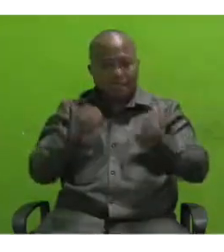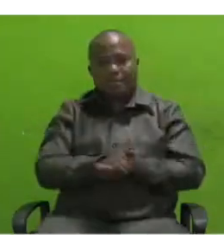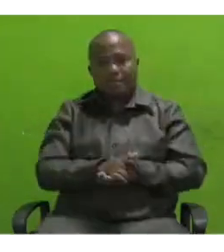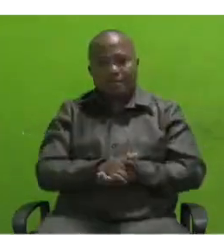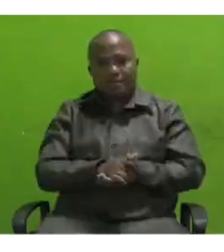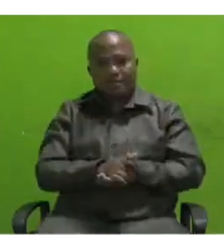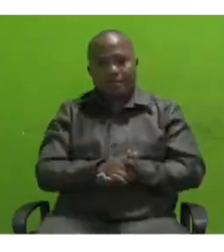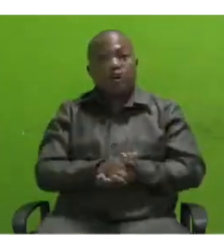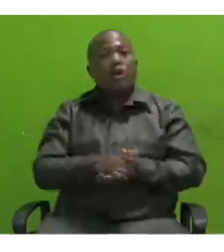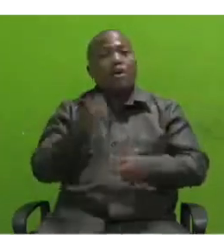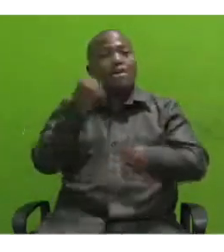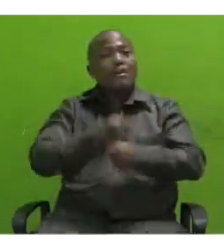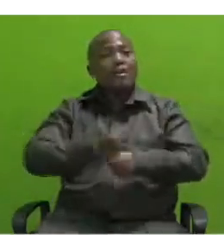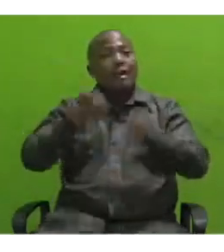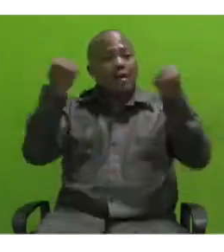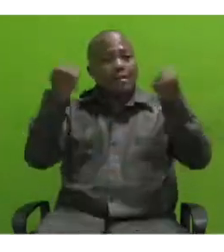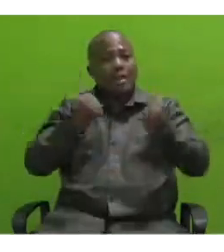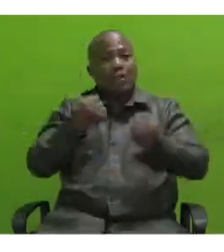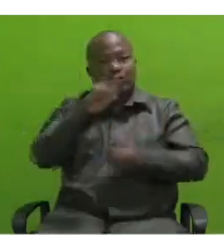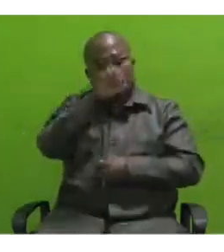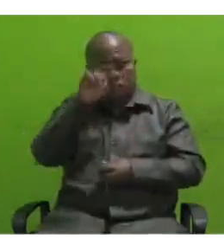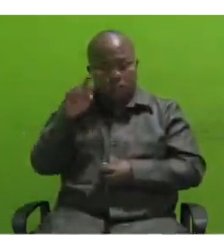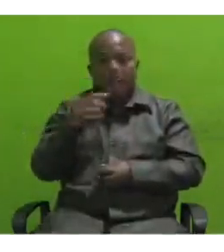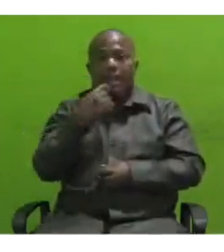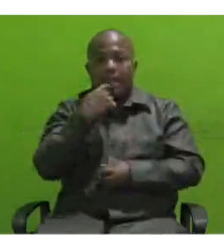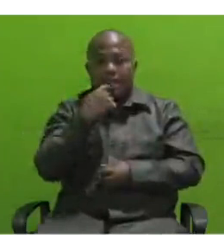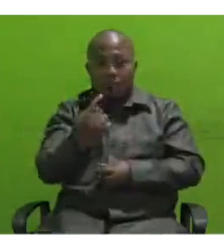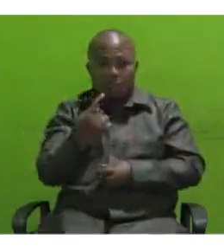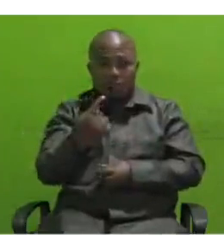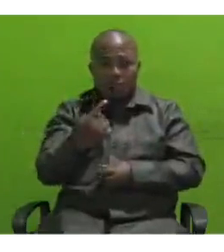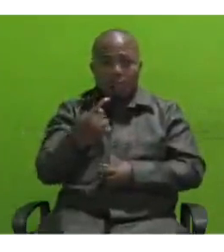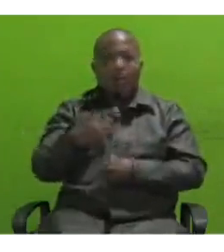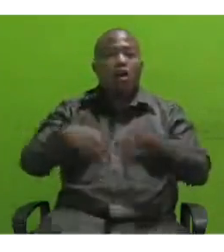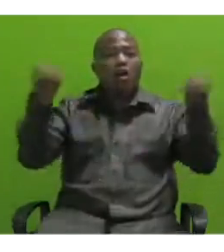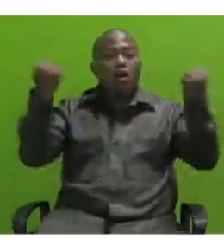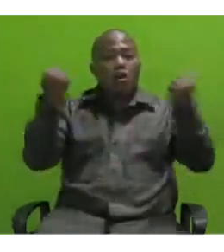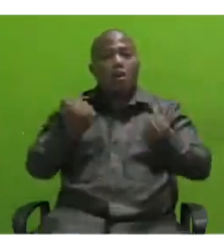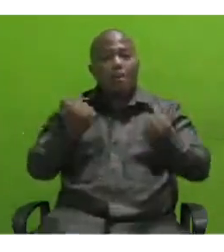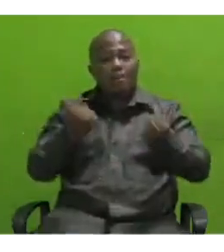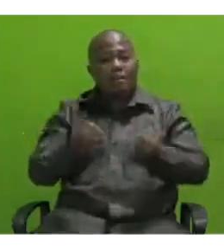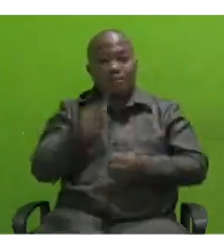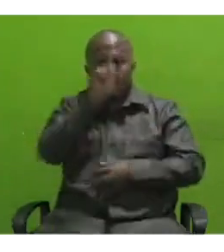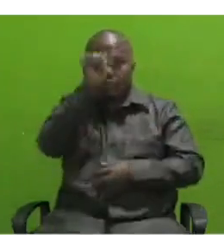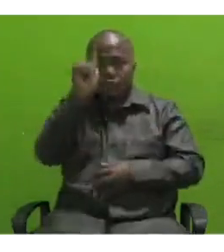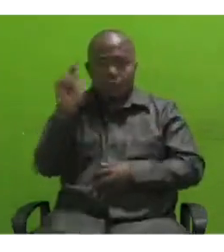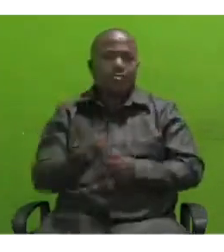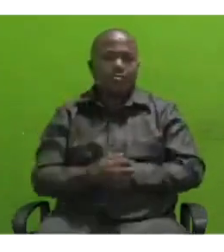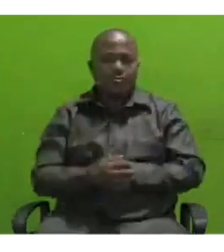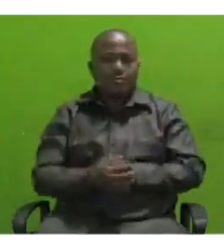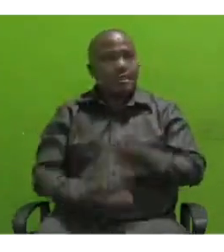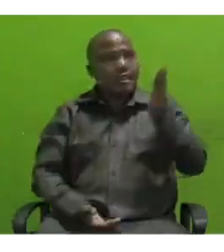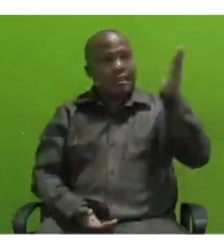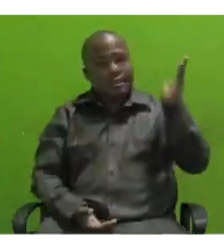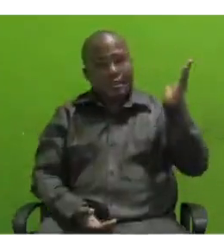making a perfect square is called completing the square. And here is what